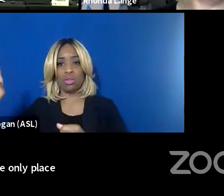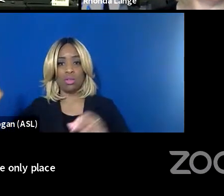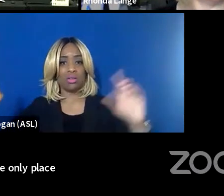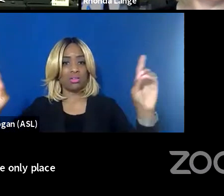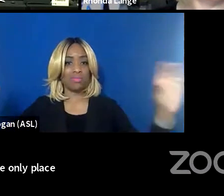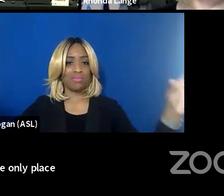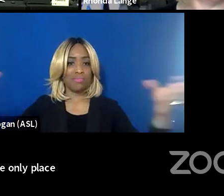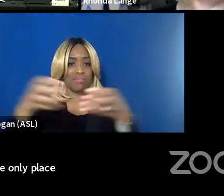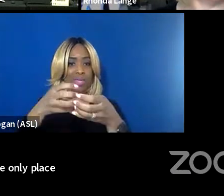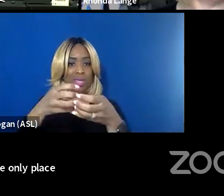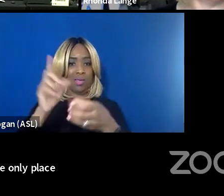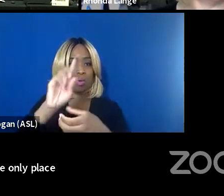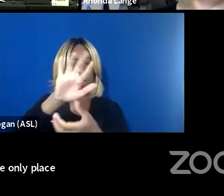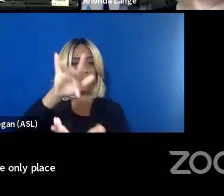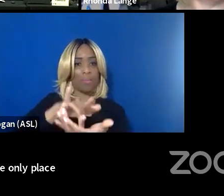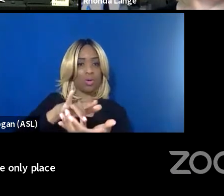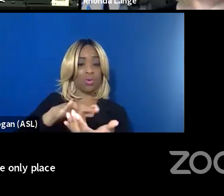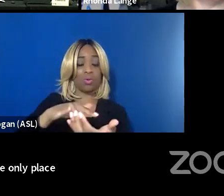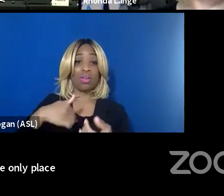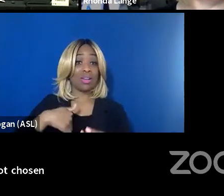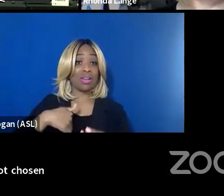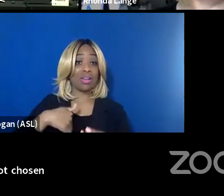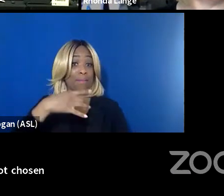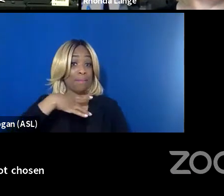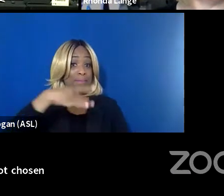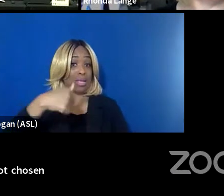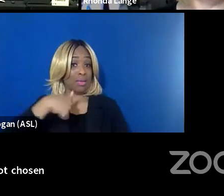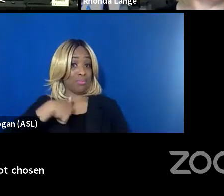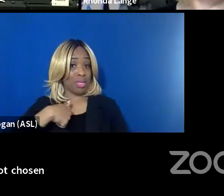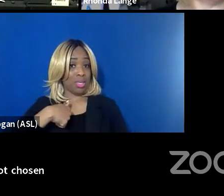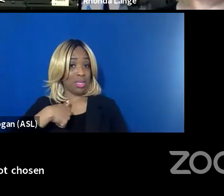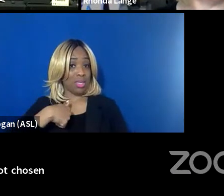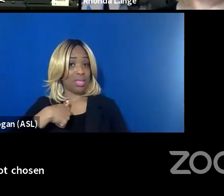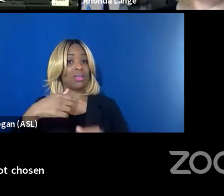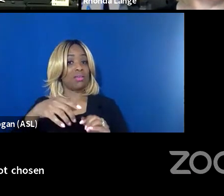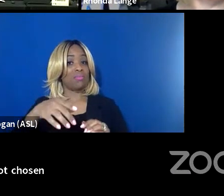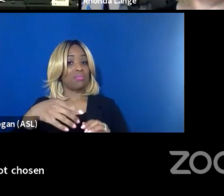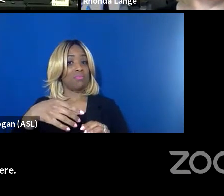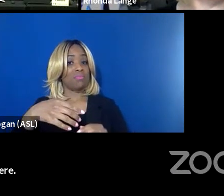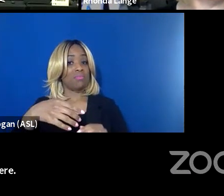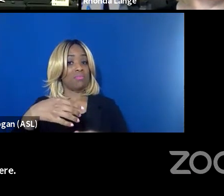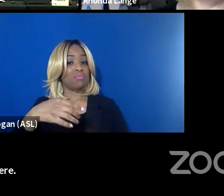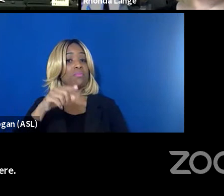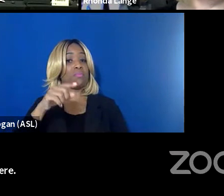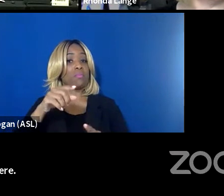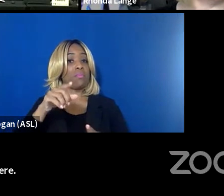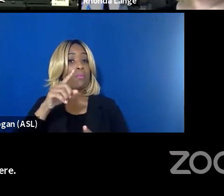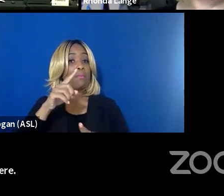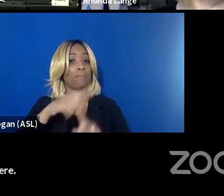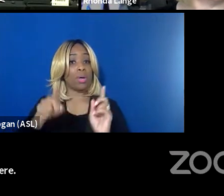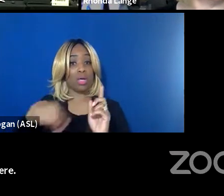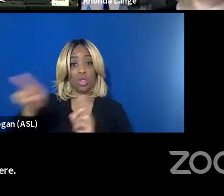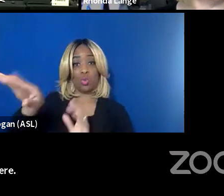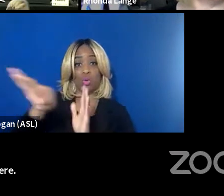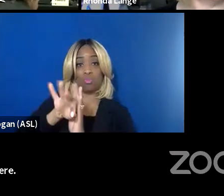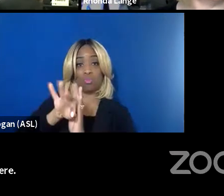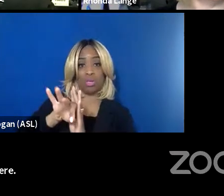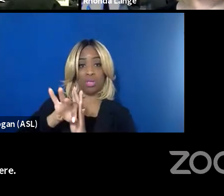chosen for this. You were. Thank you for serving. Don't screw this up.